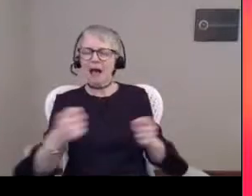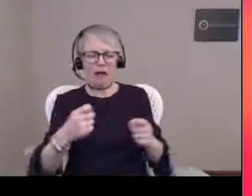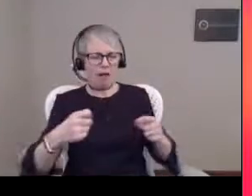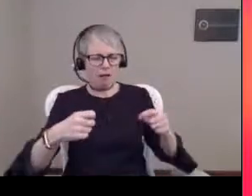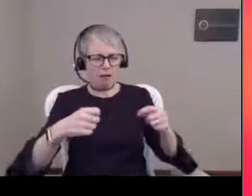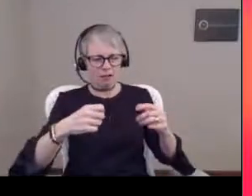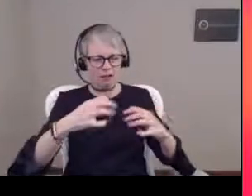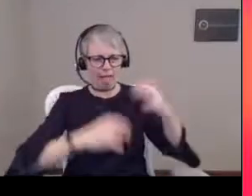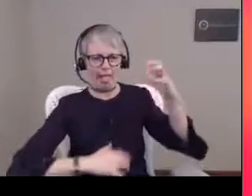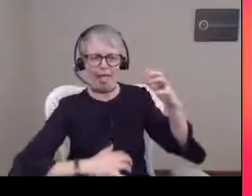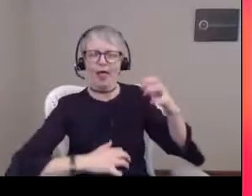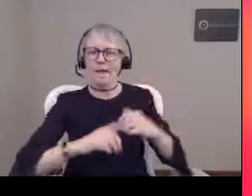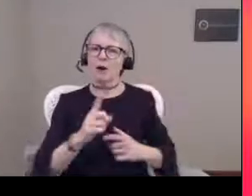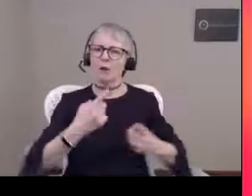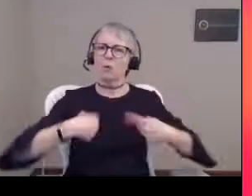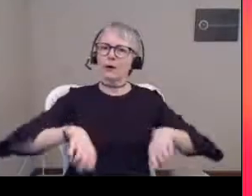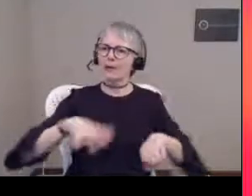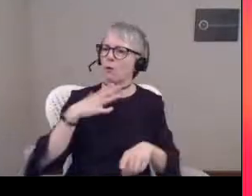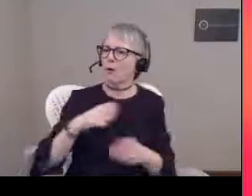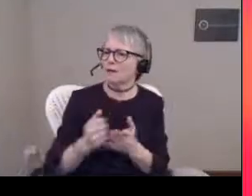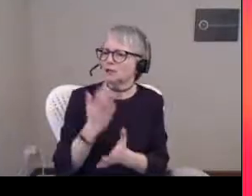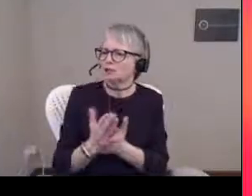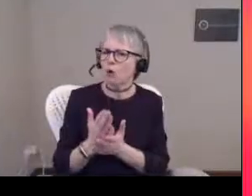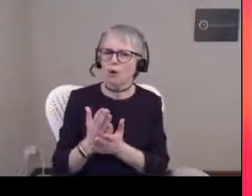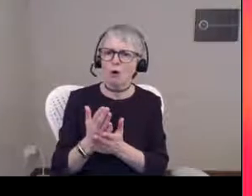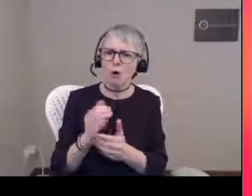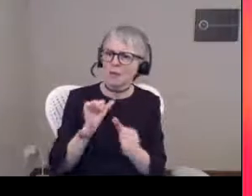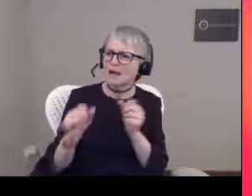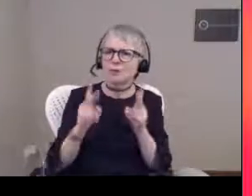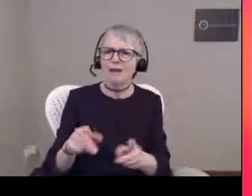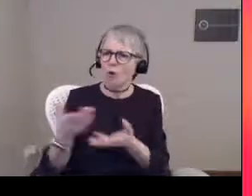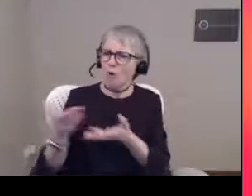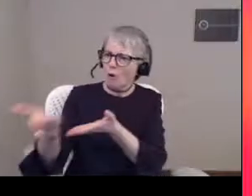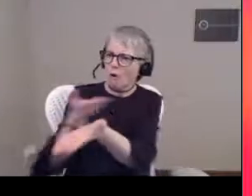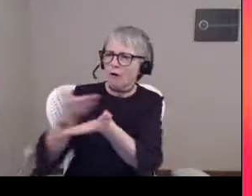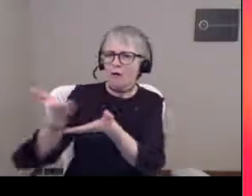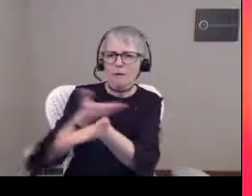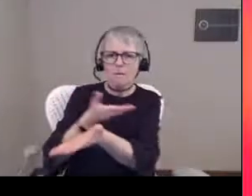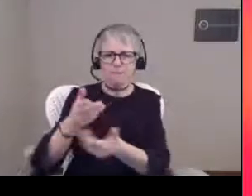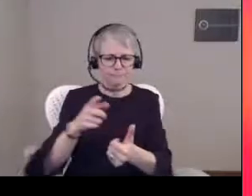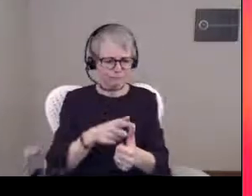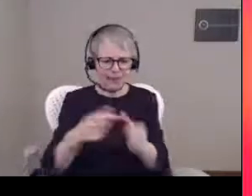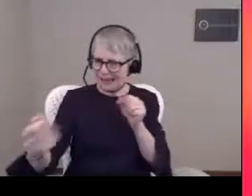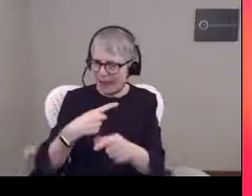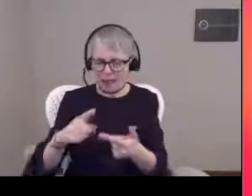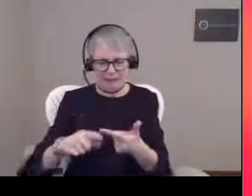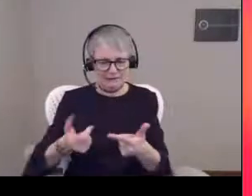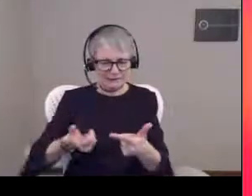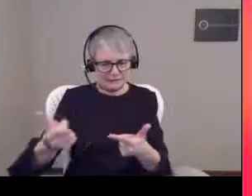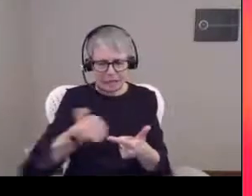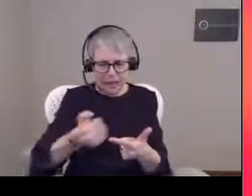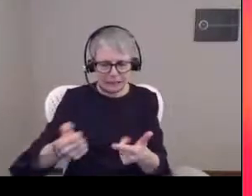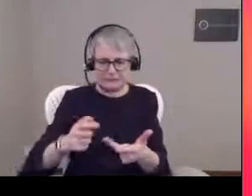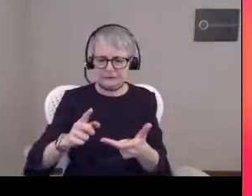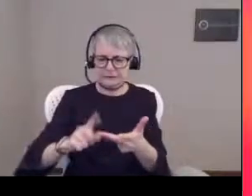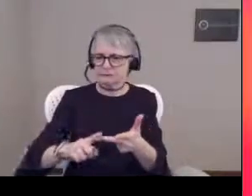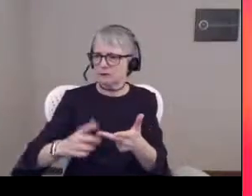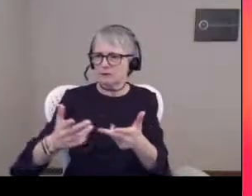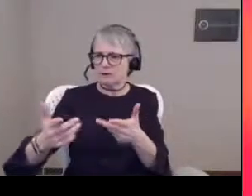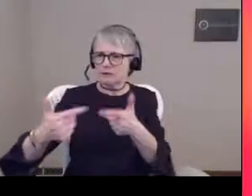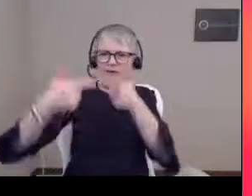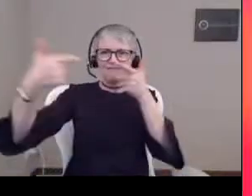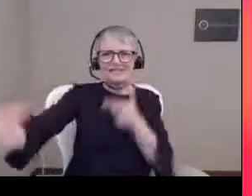with you the best way that you want to be communicated with, whether that be email, whether that be by text, whether that be by call, whatever, or by video